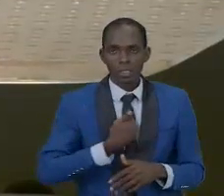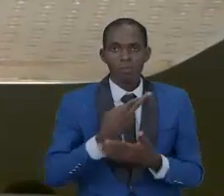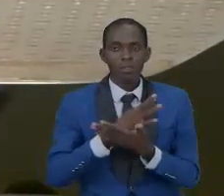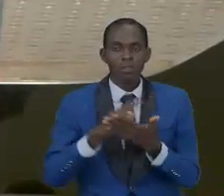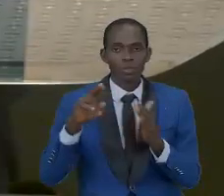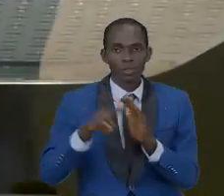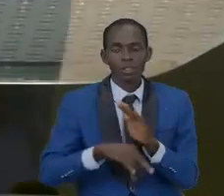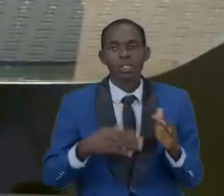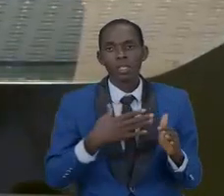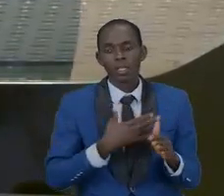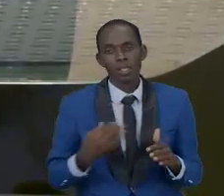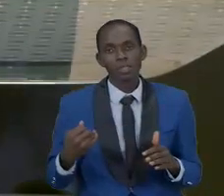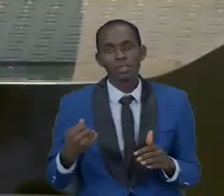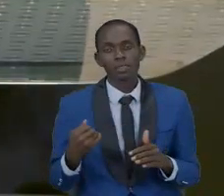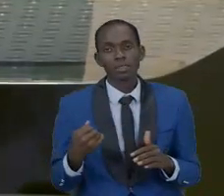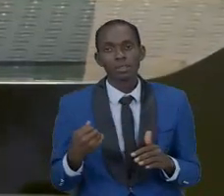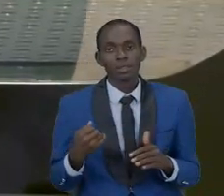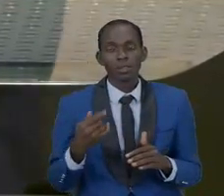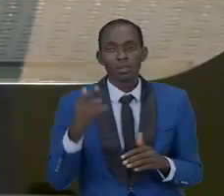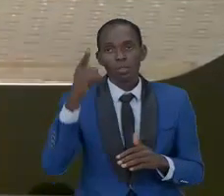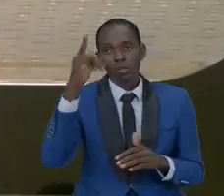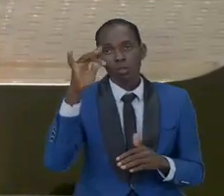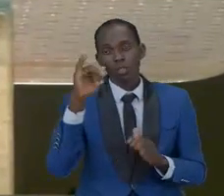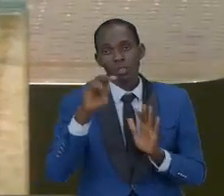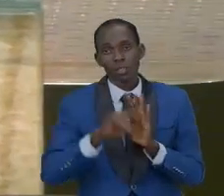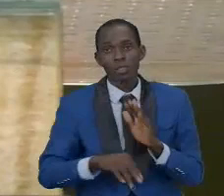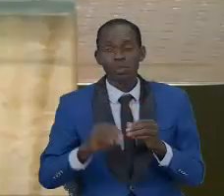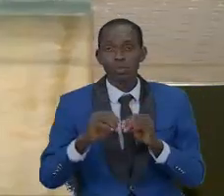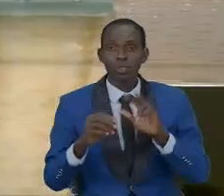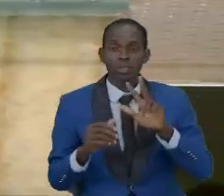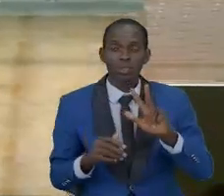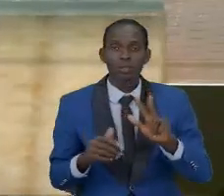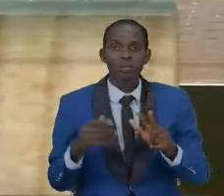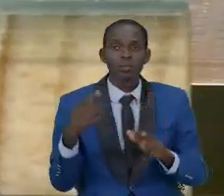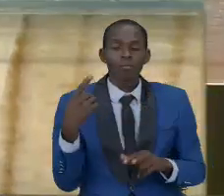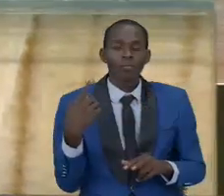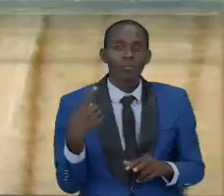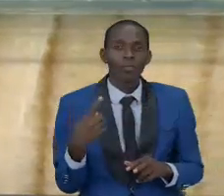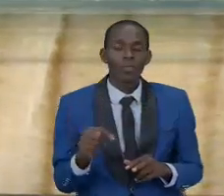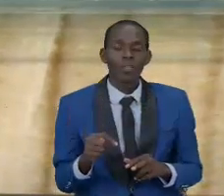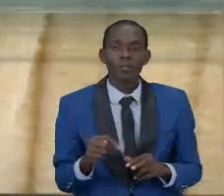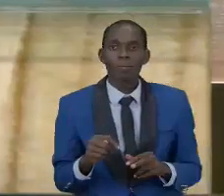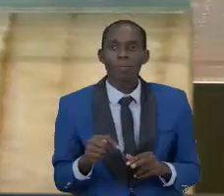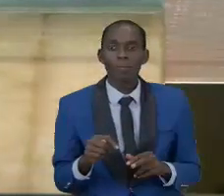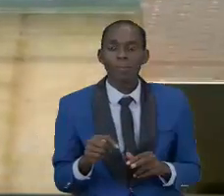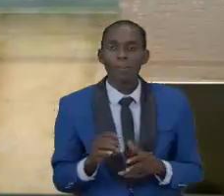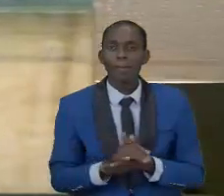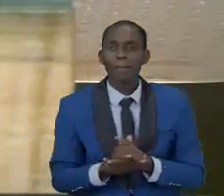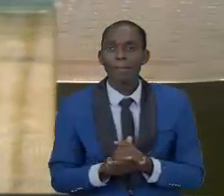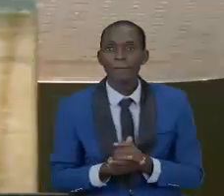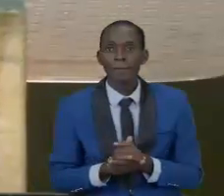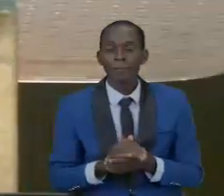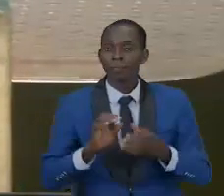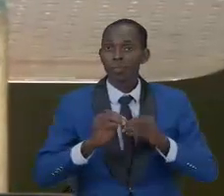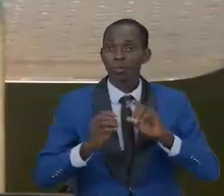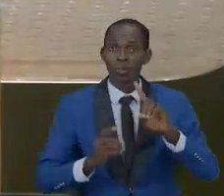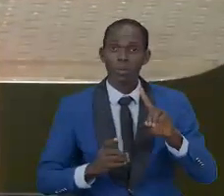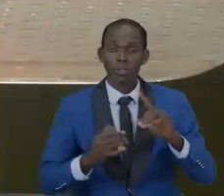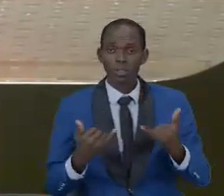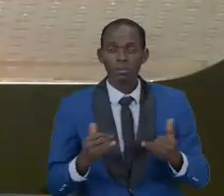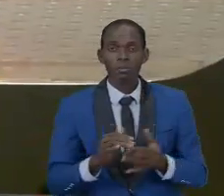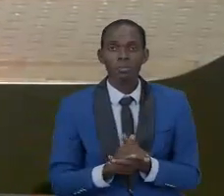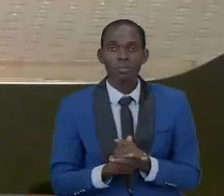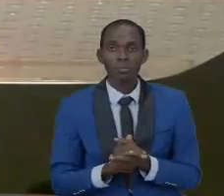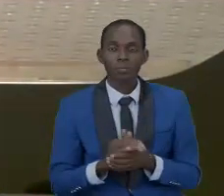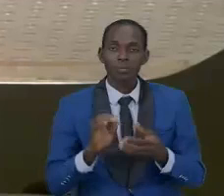number three the goal for the self-righteous without Grace look at number one